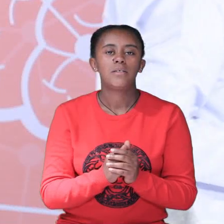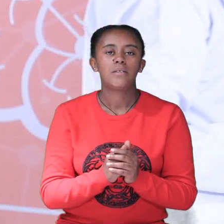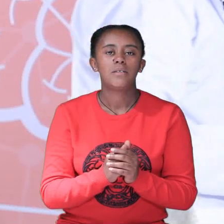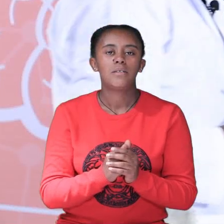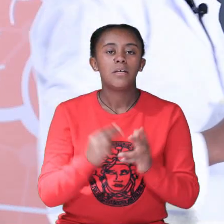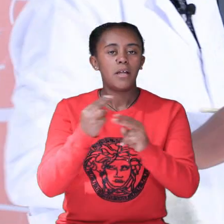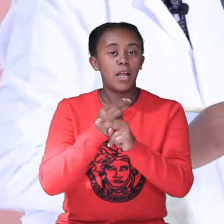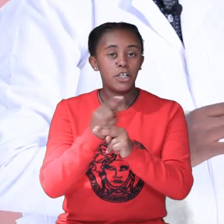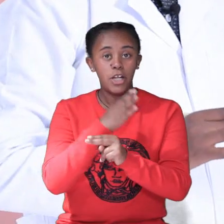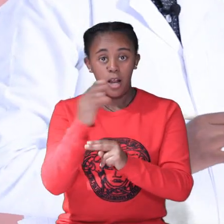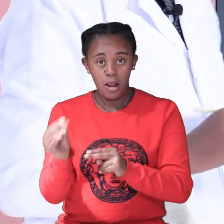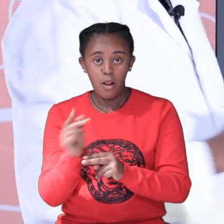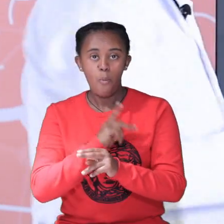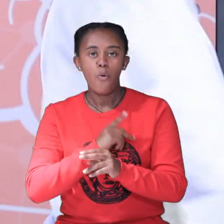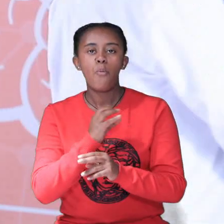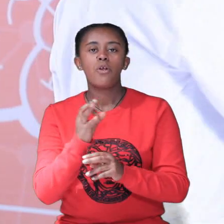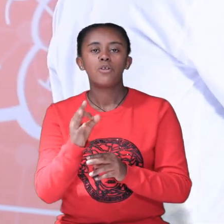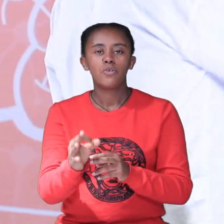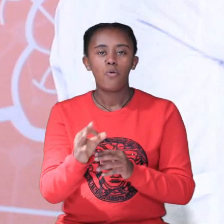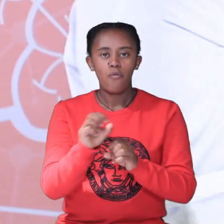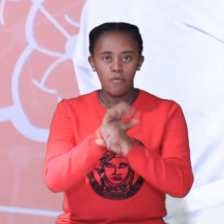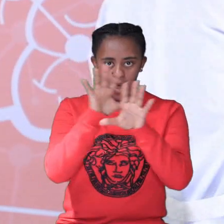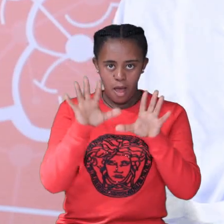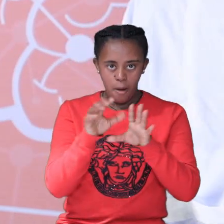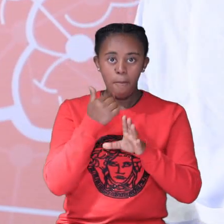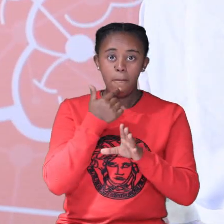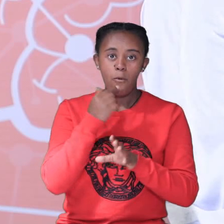the nature and properties of light,